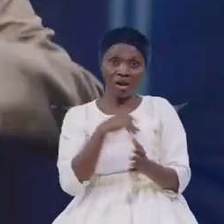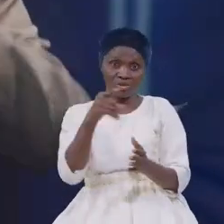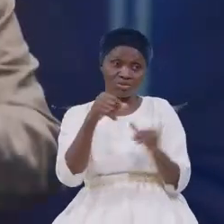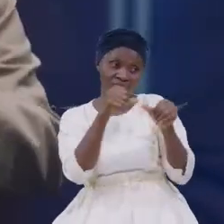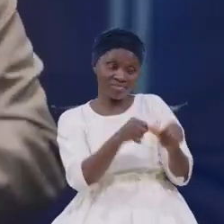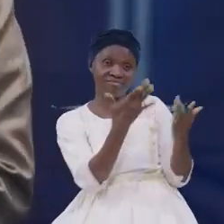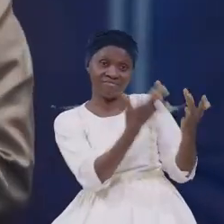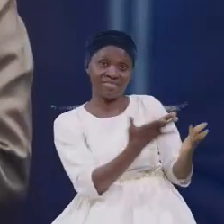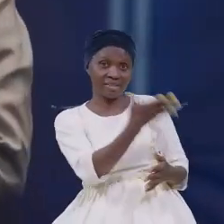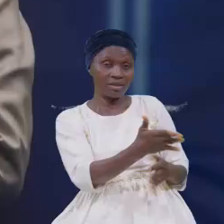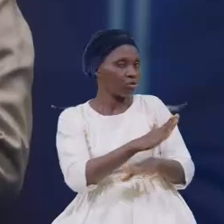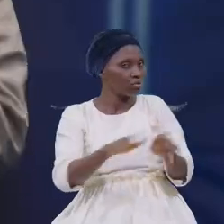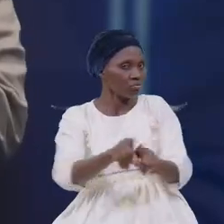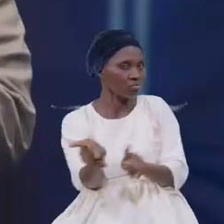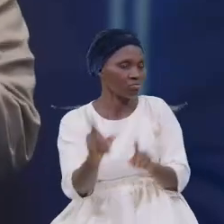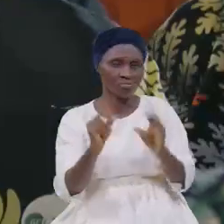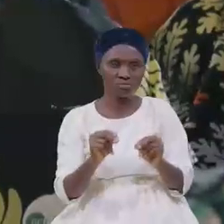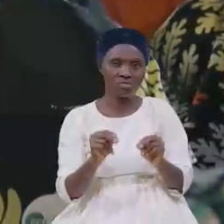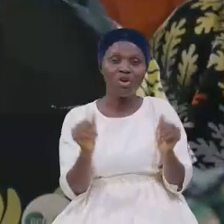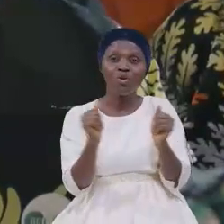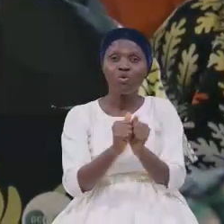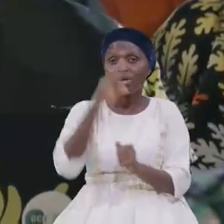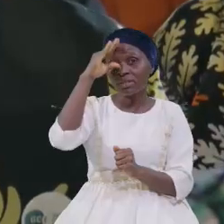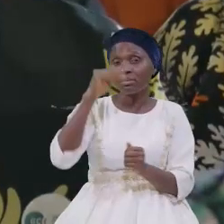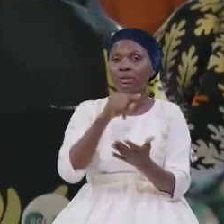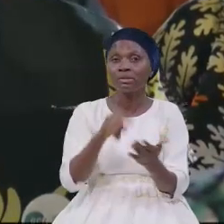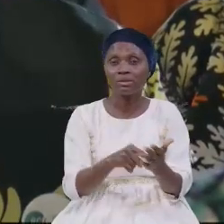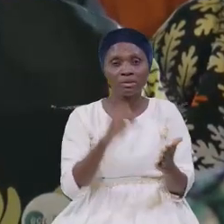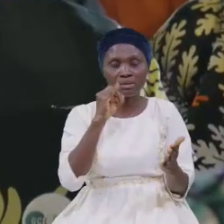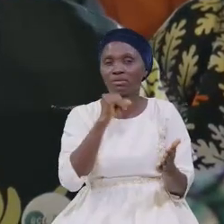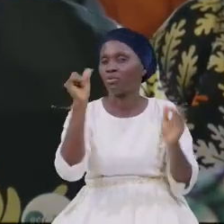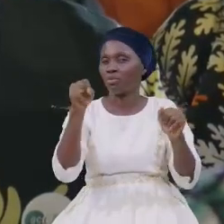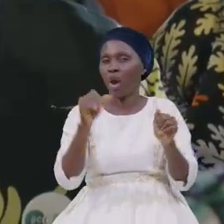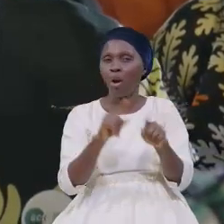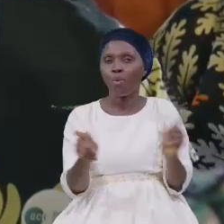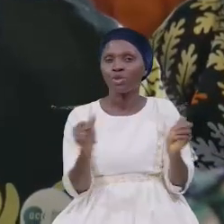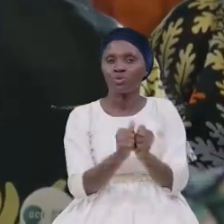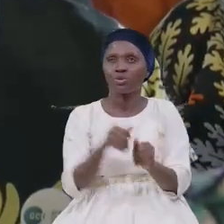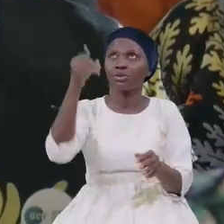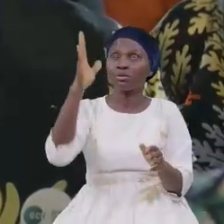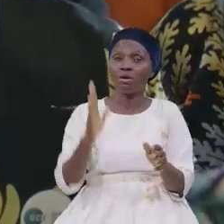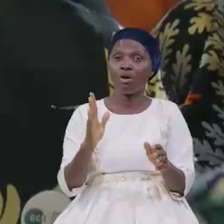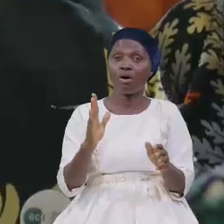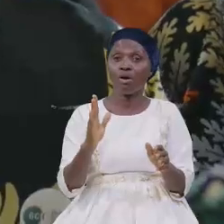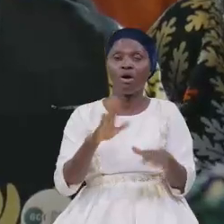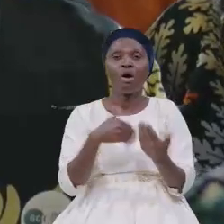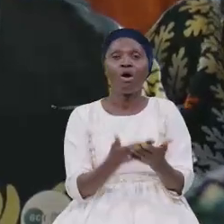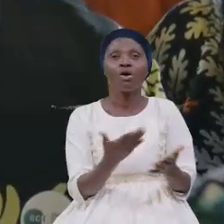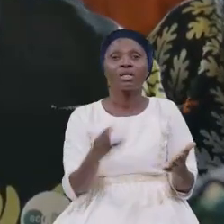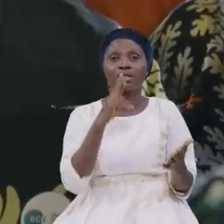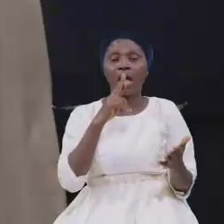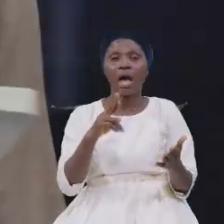men, this is impossible, but with God, all things are